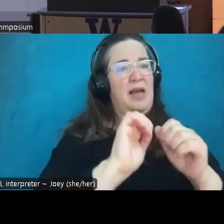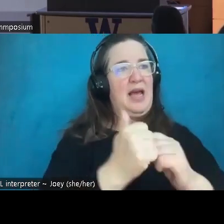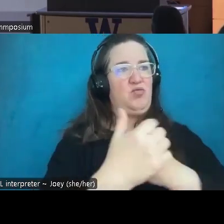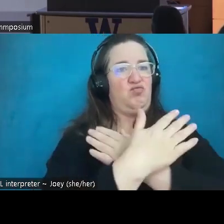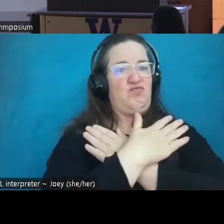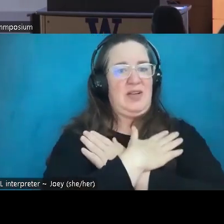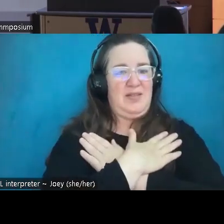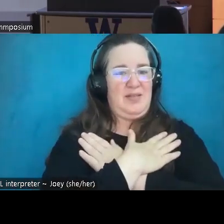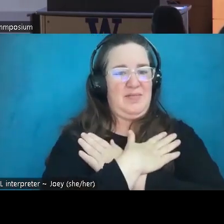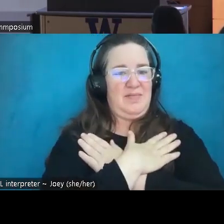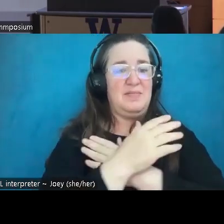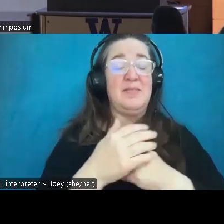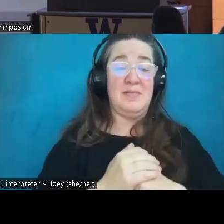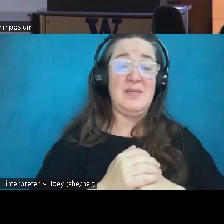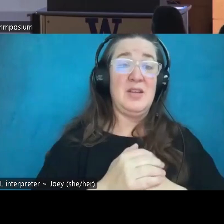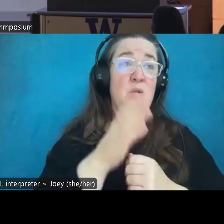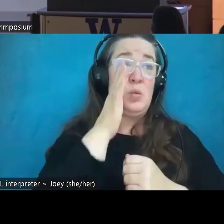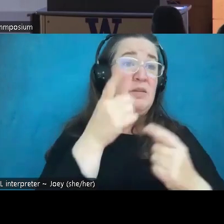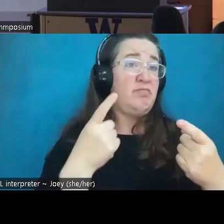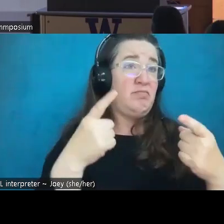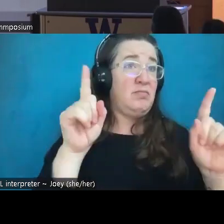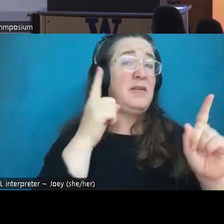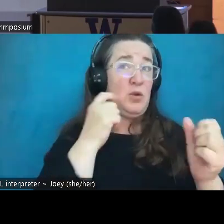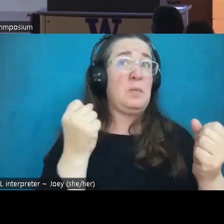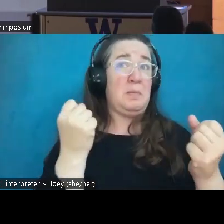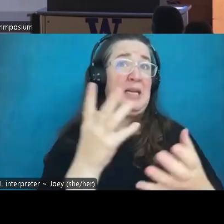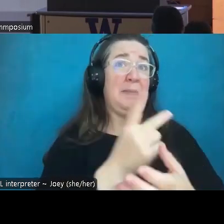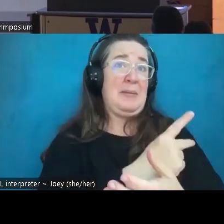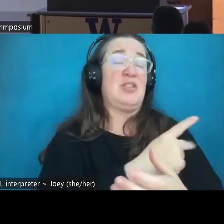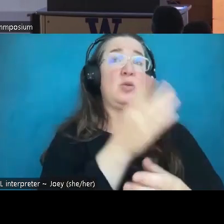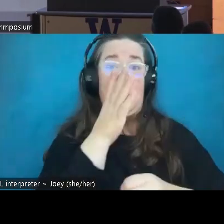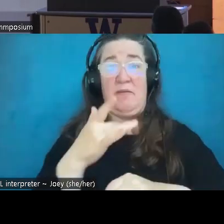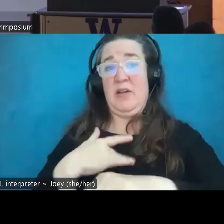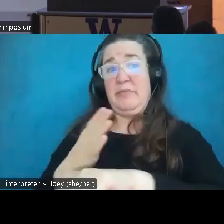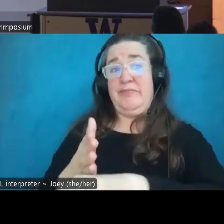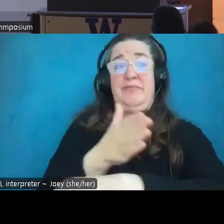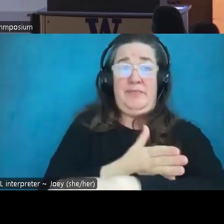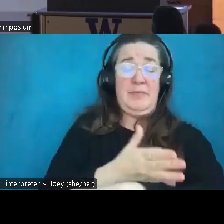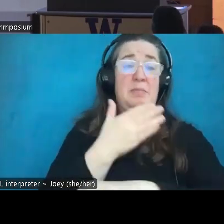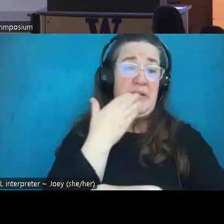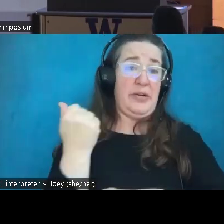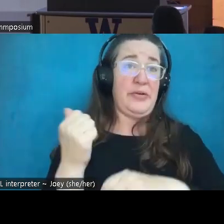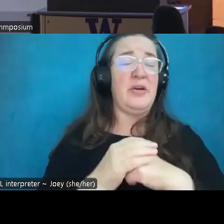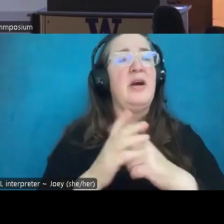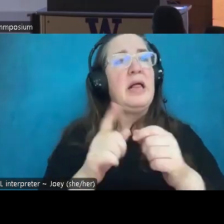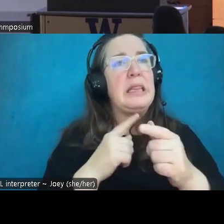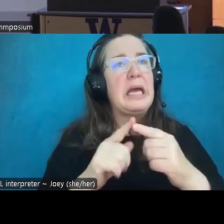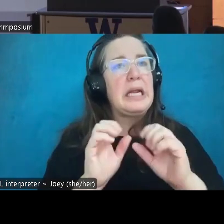It's really successful in a lot of patients. They really will feel a lot better. And then I'll get them back to work, little by little.